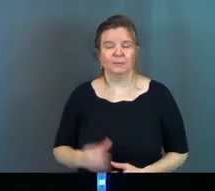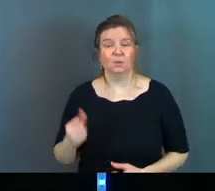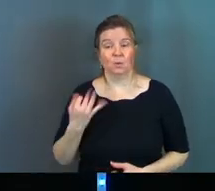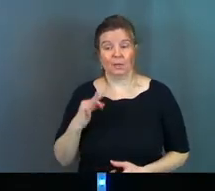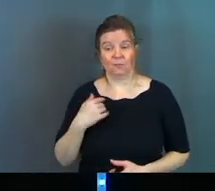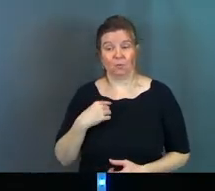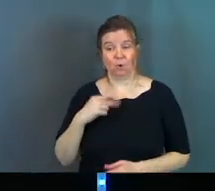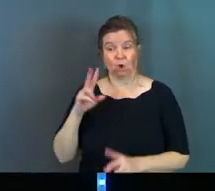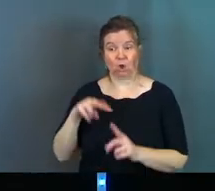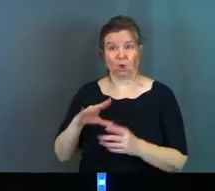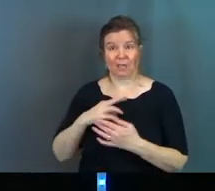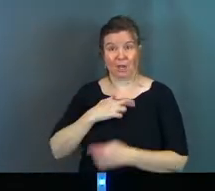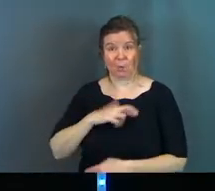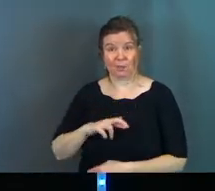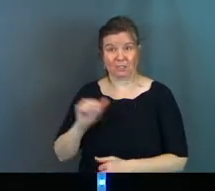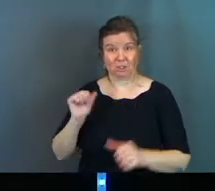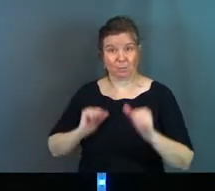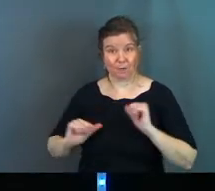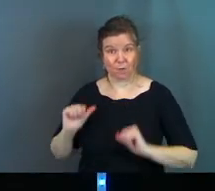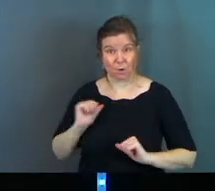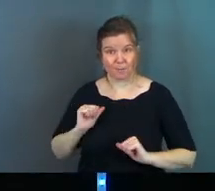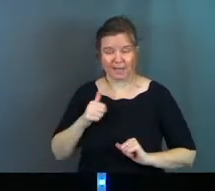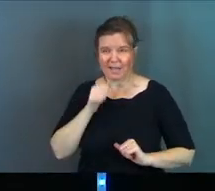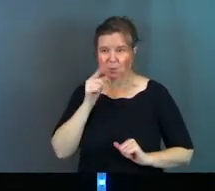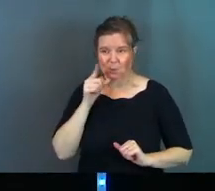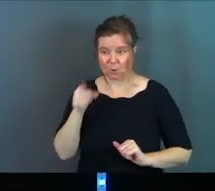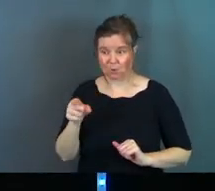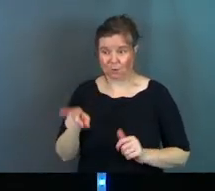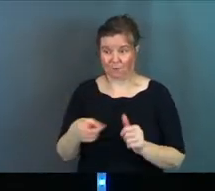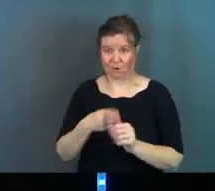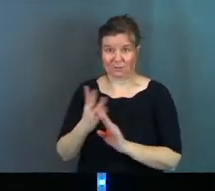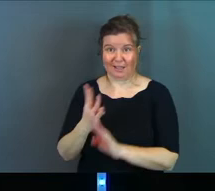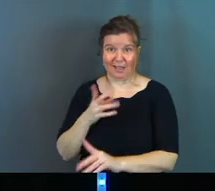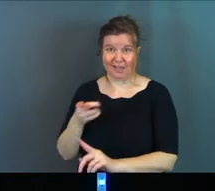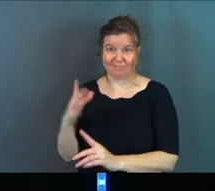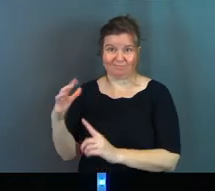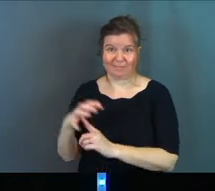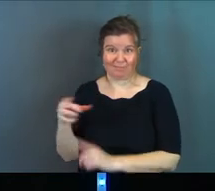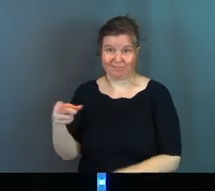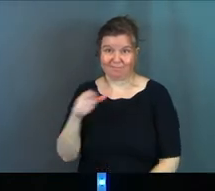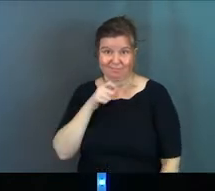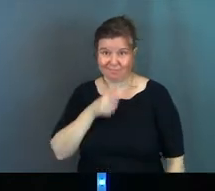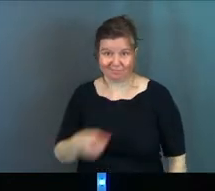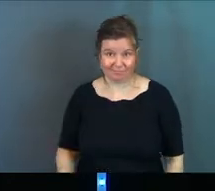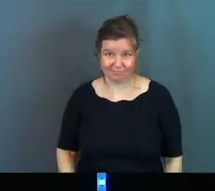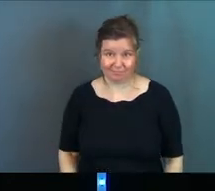So if we're going to look at religious performance, I don't know that you're first in line, bro.